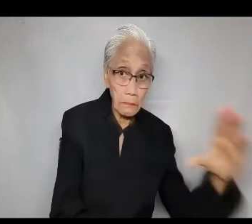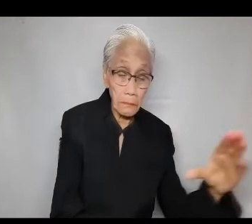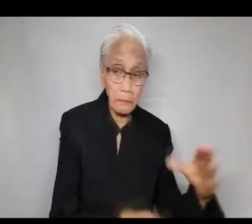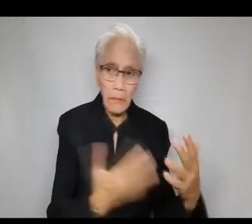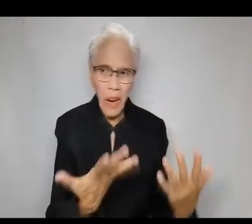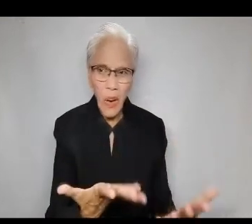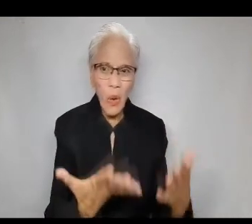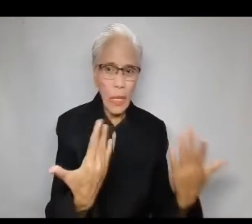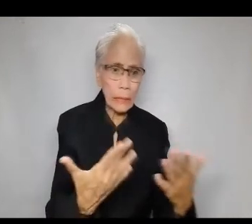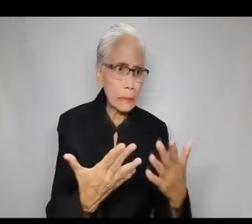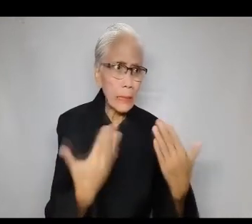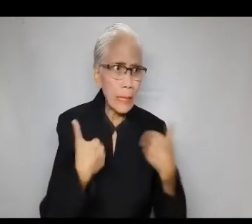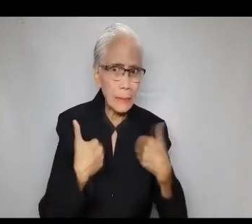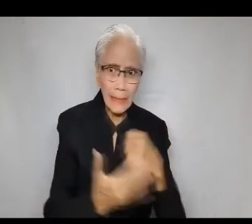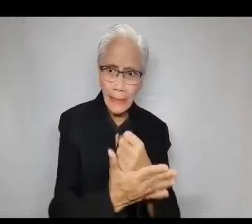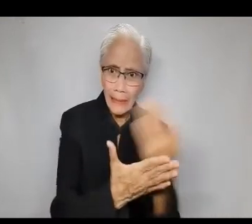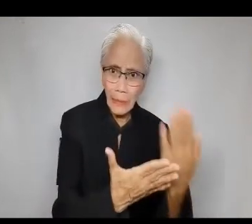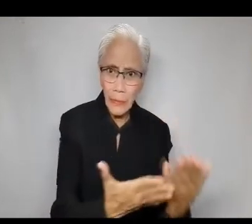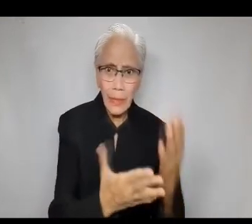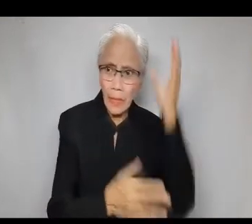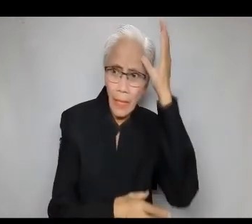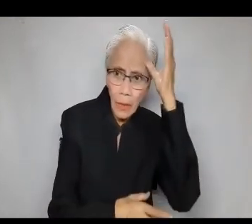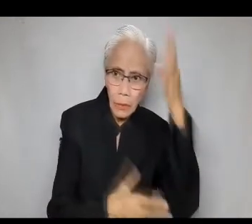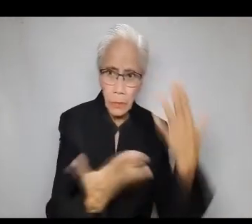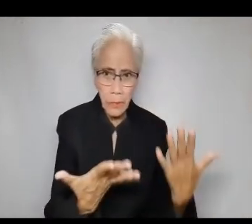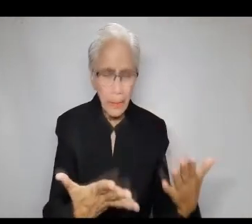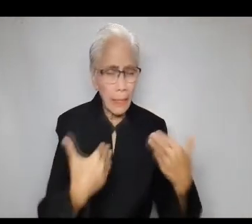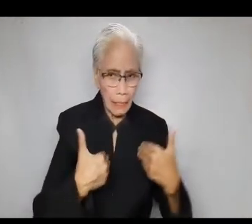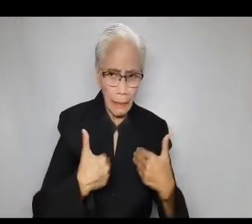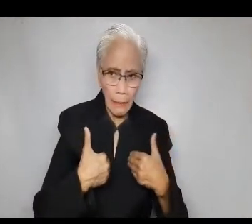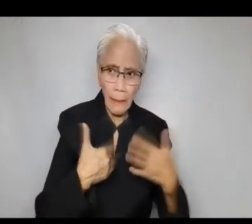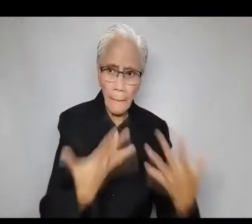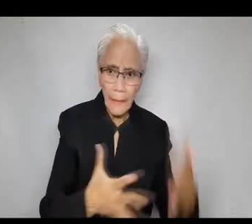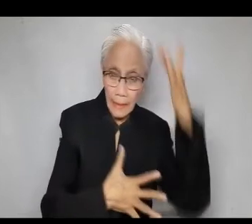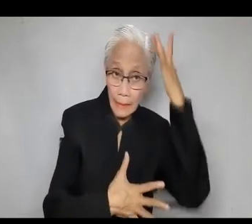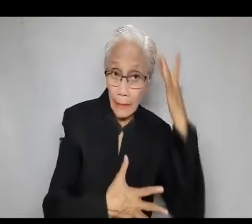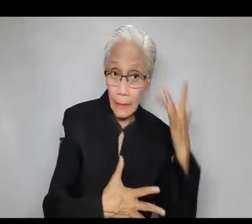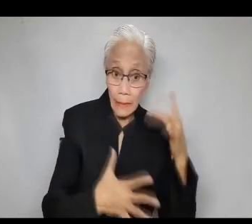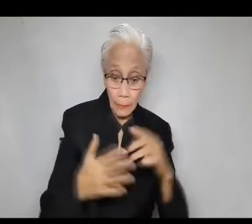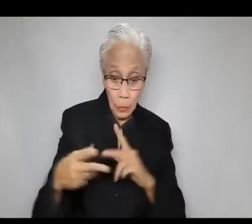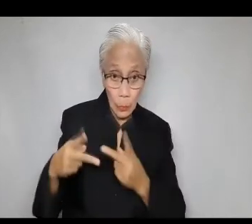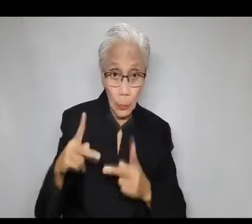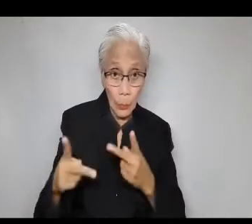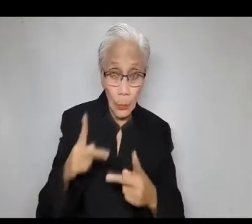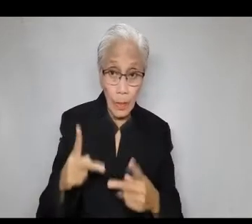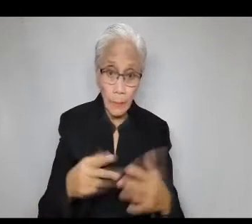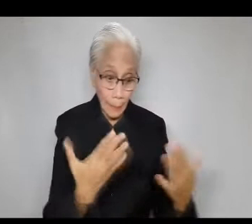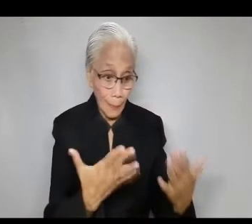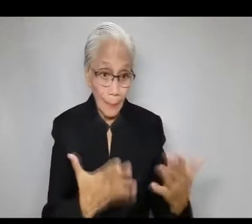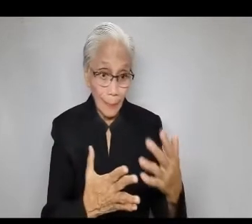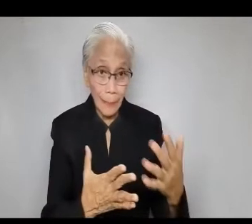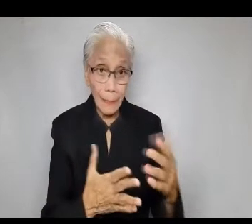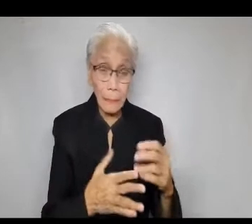is conscious, but in a state of profound apathy, so much so that they are even insensitive to pain.